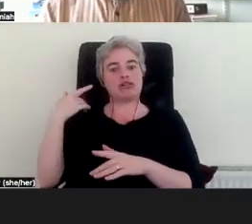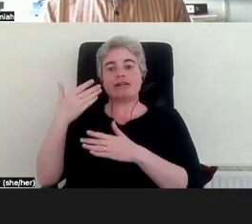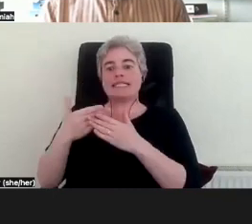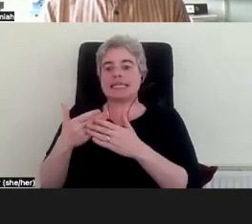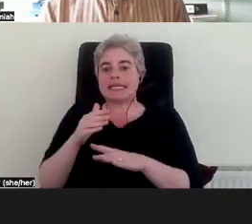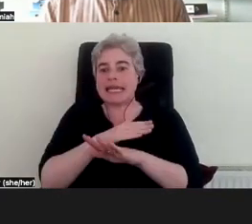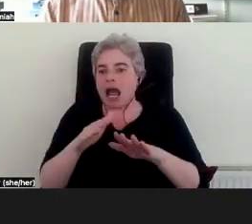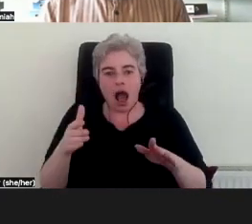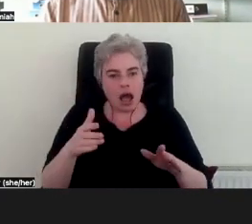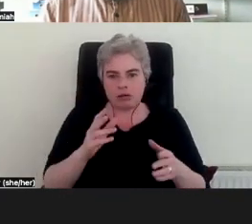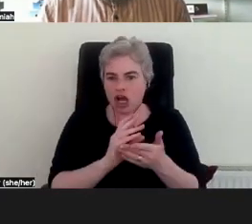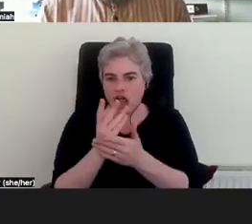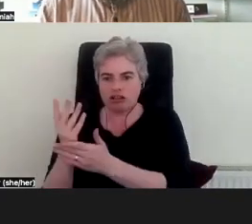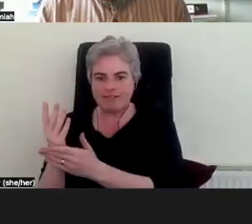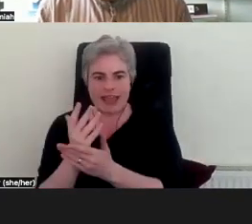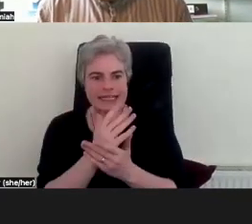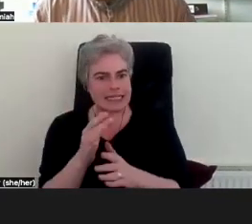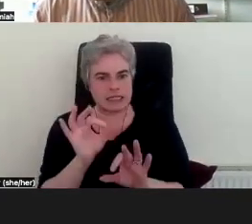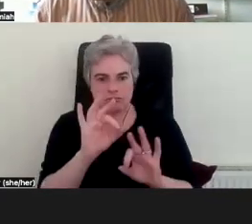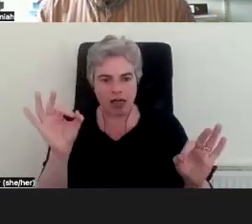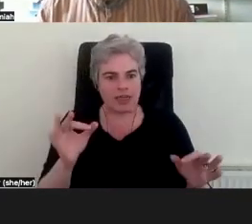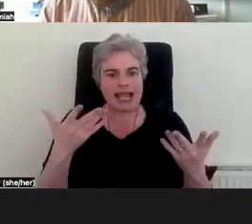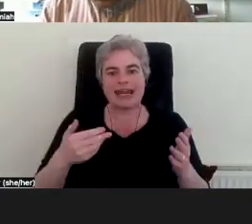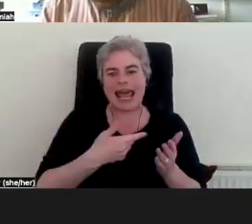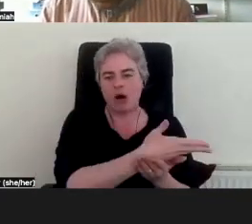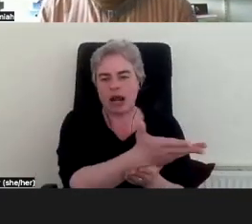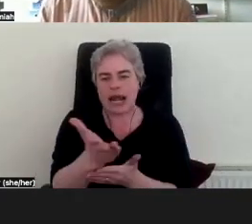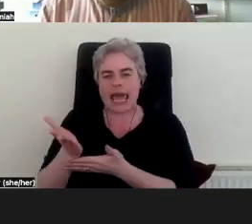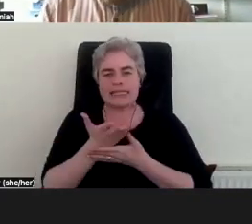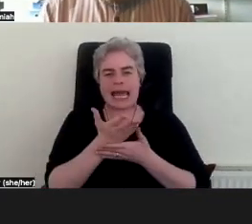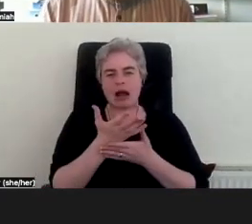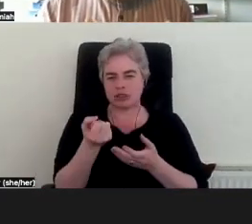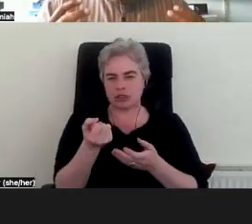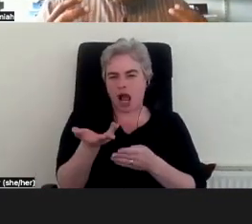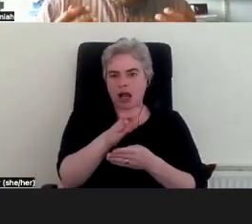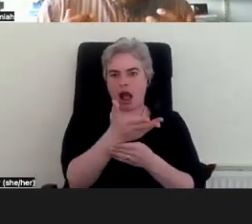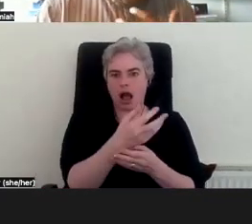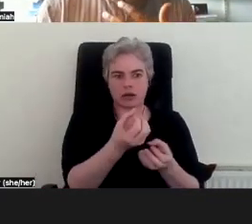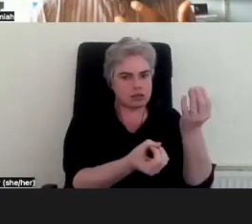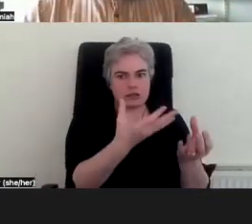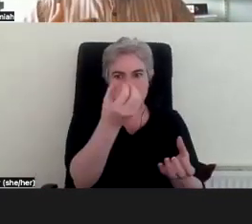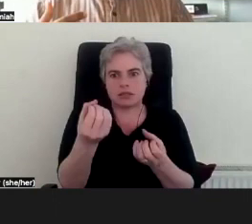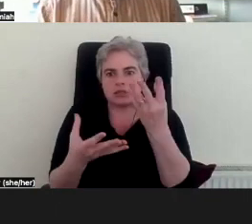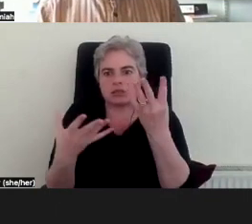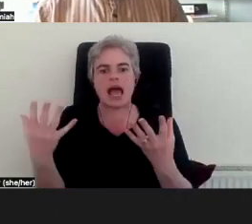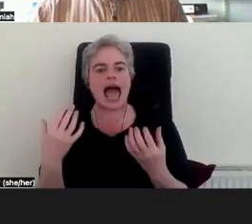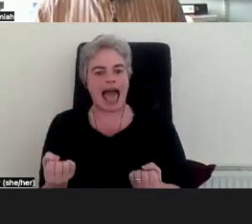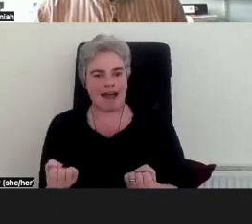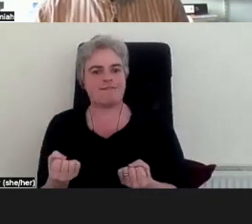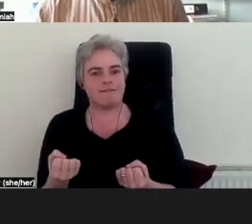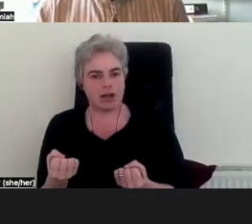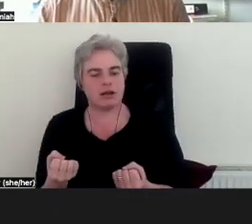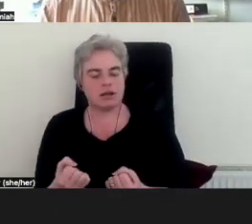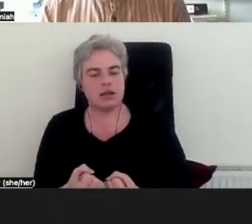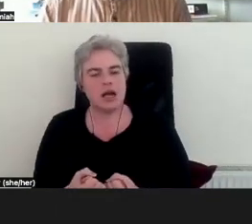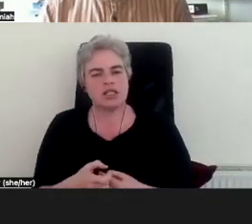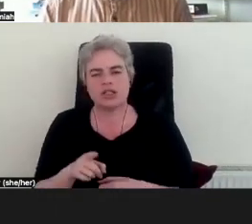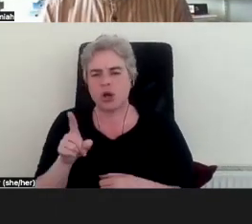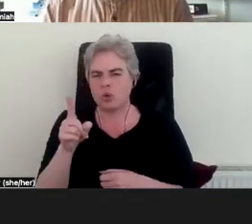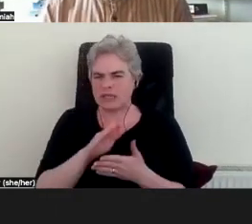is not laid out now in gardens. So what is this beginning